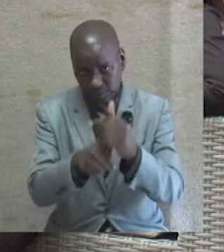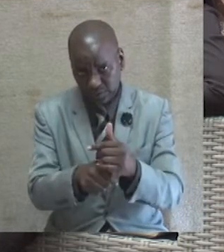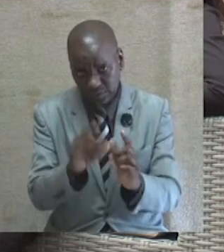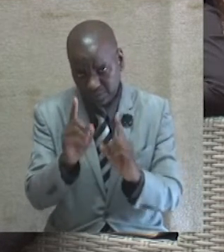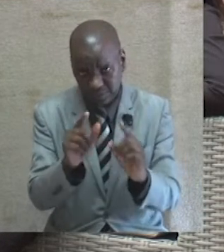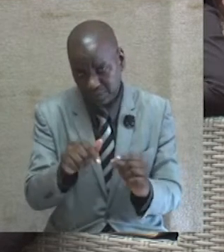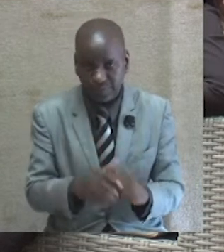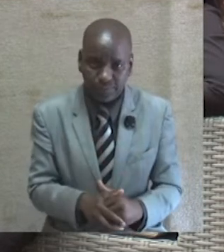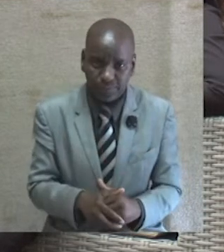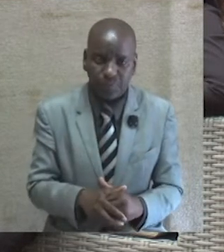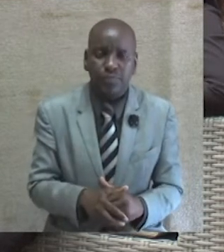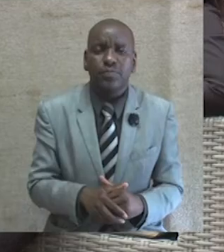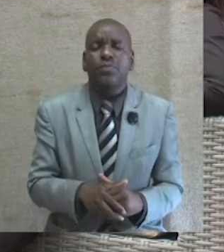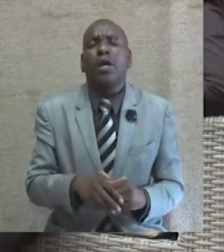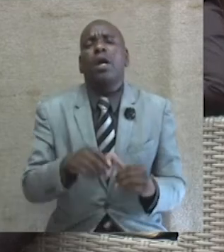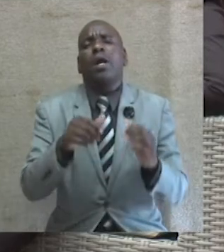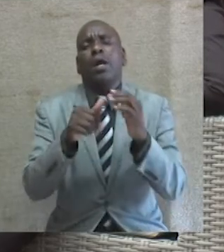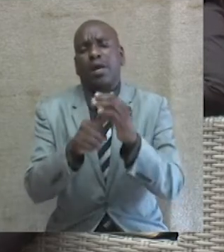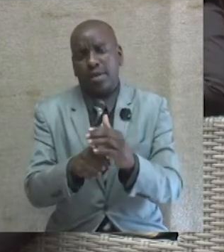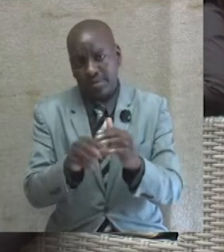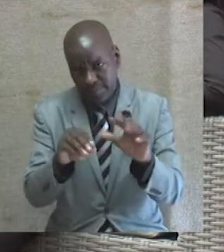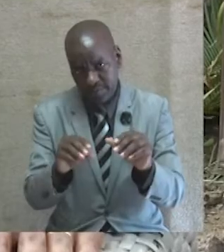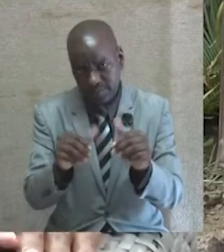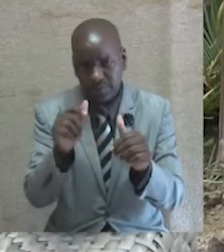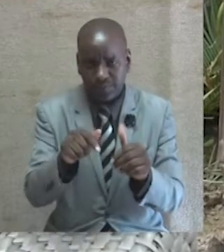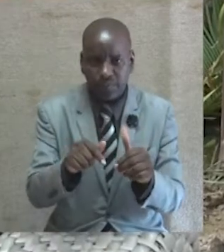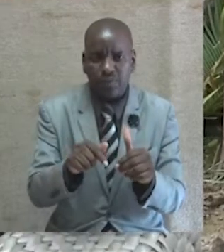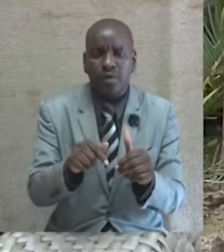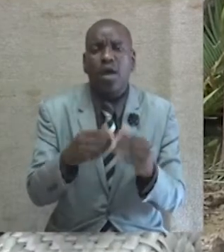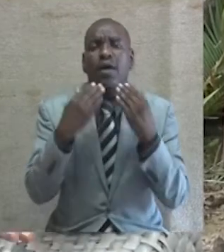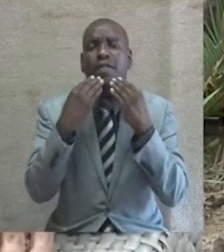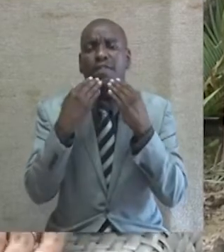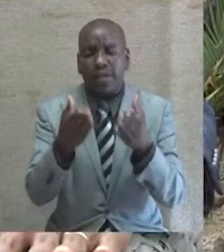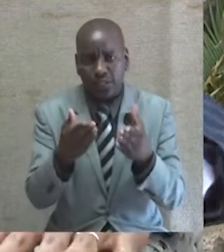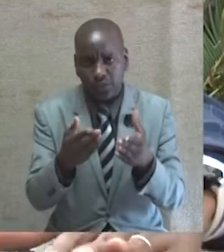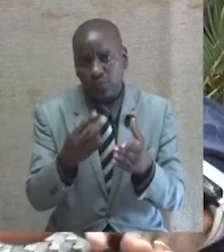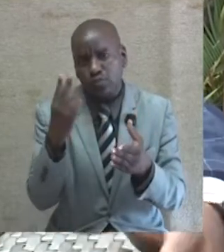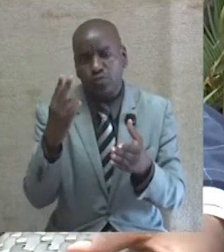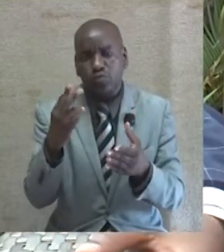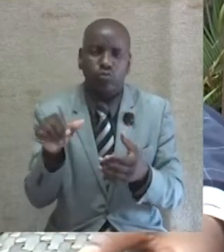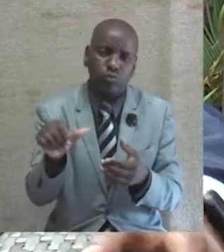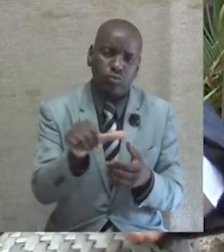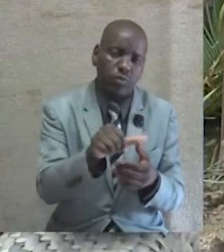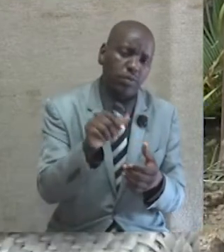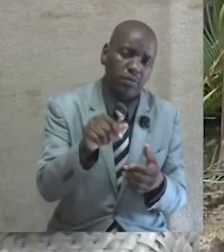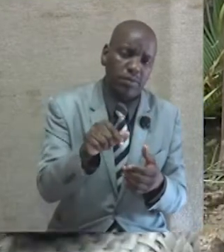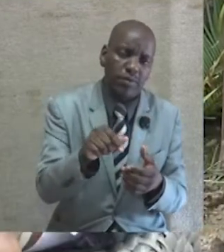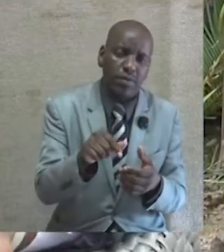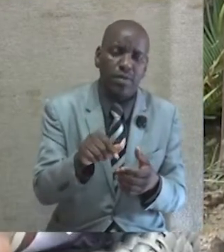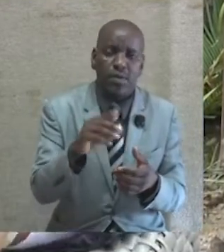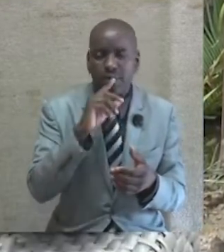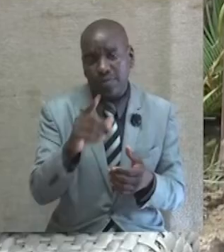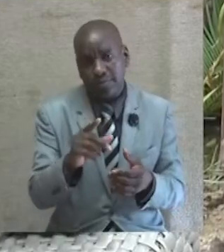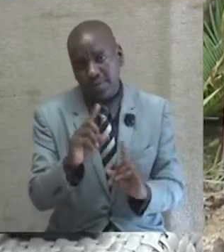comes to these issues, and they've got a role to play. This leaves me to thank you, Rujeko and Olin and